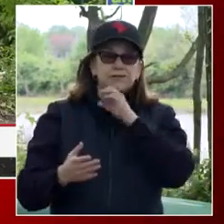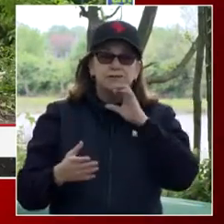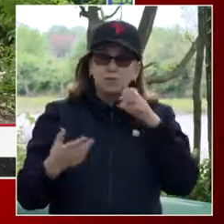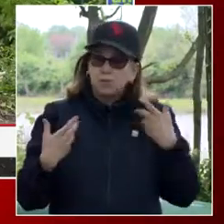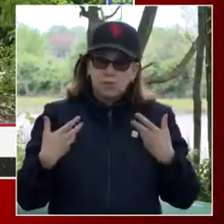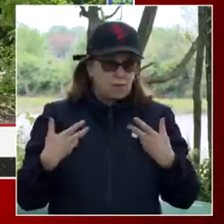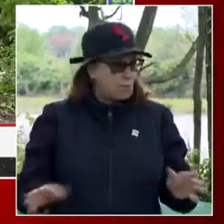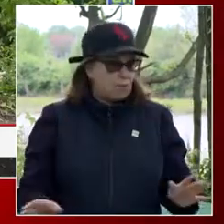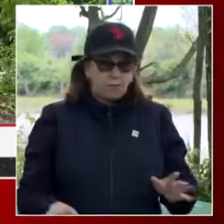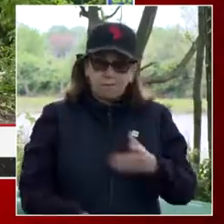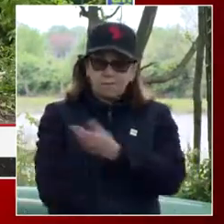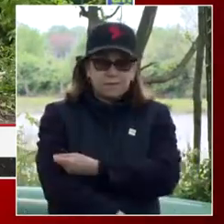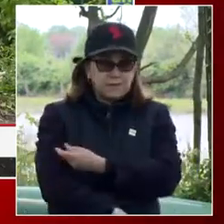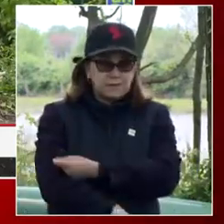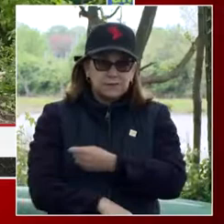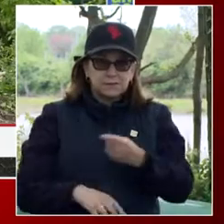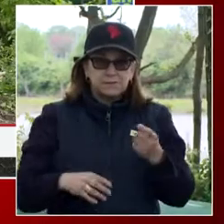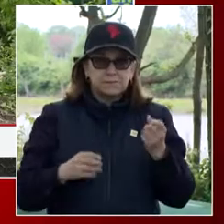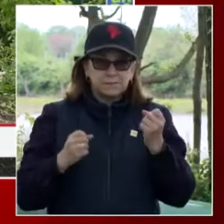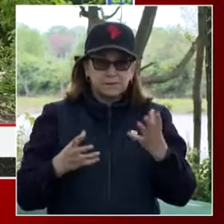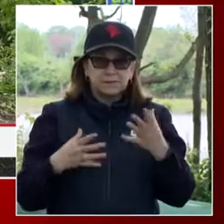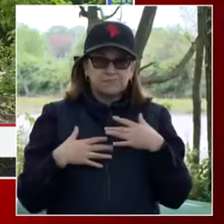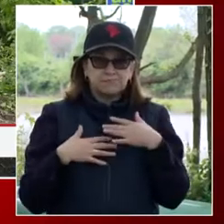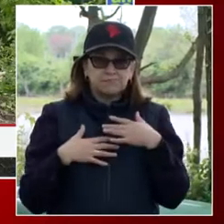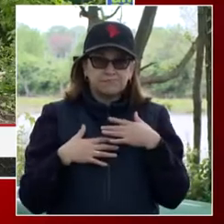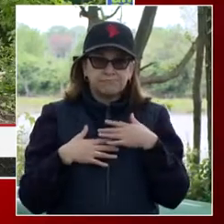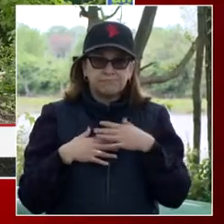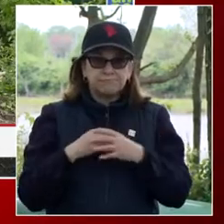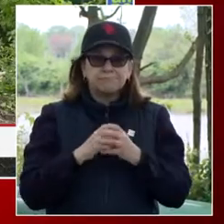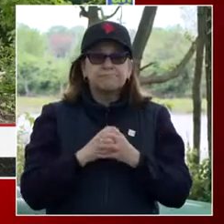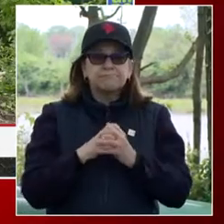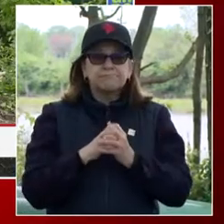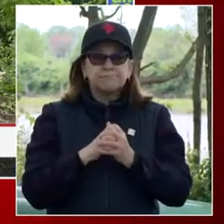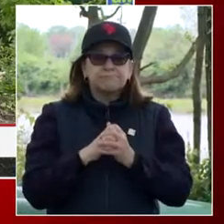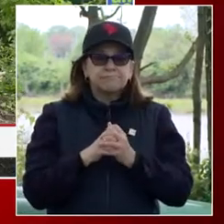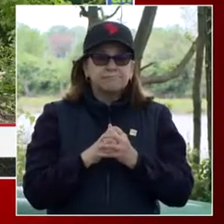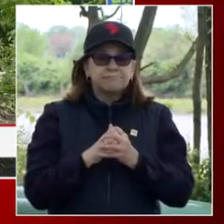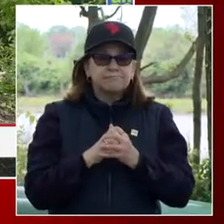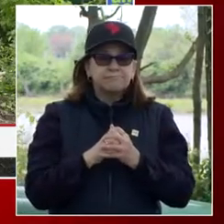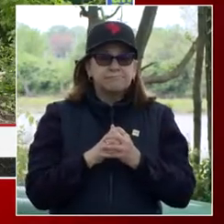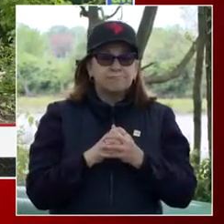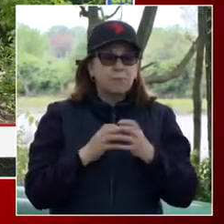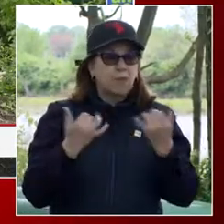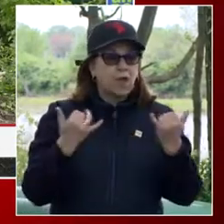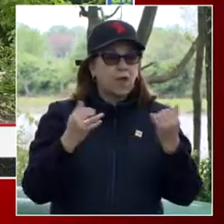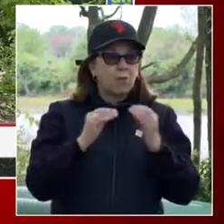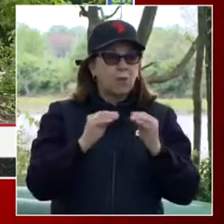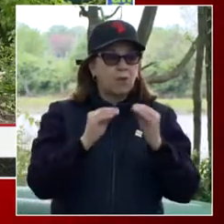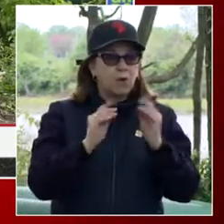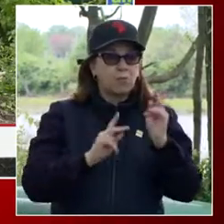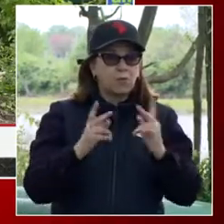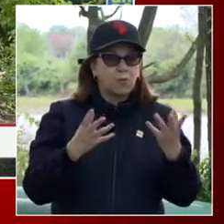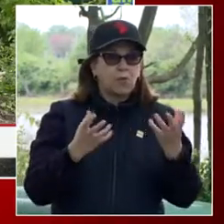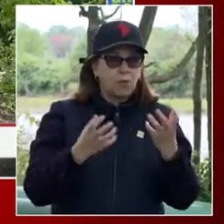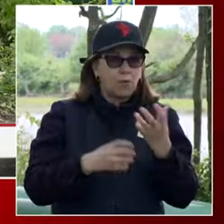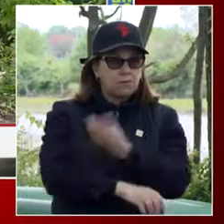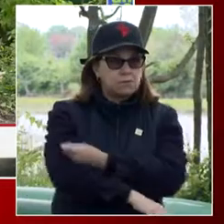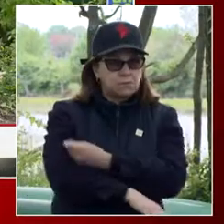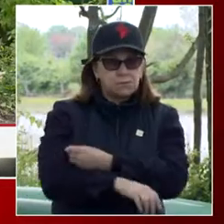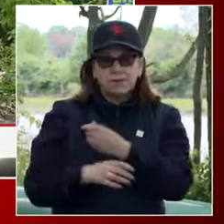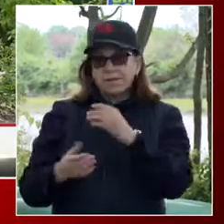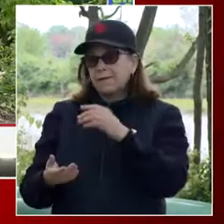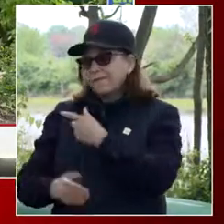noticed at the beginning was the scarcity of vaccine. Okay. More people demanding it than vaccine that we had supply